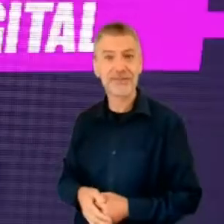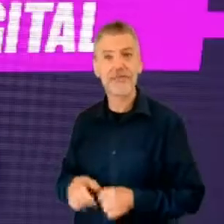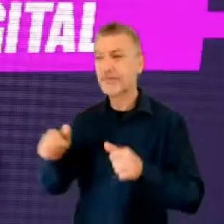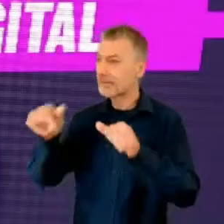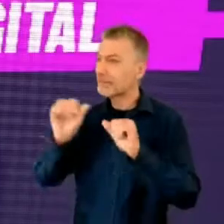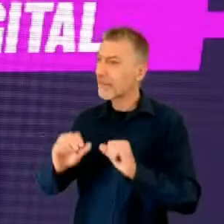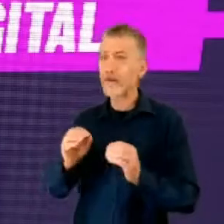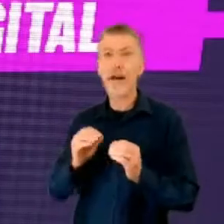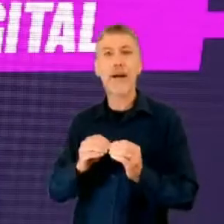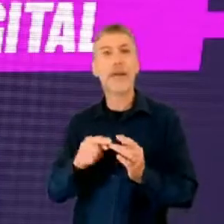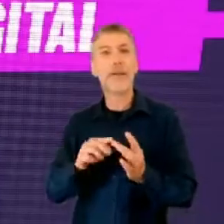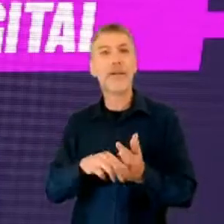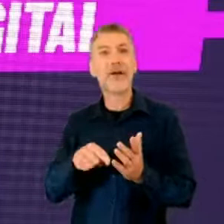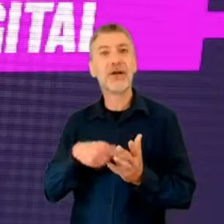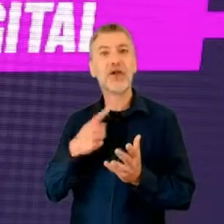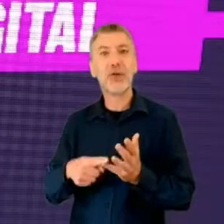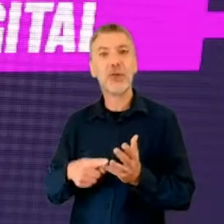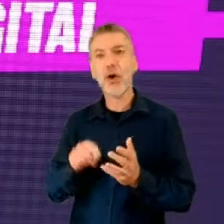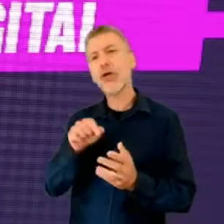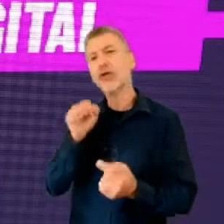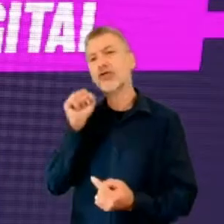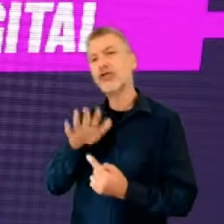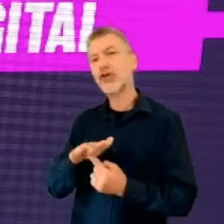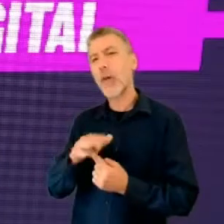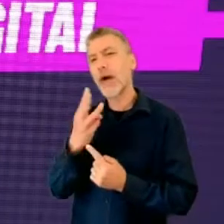are the 3 top skills you need for your job?